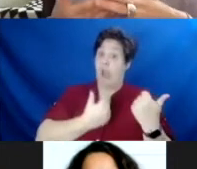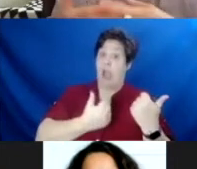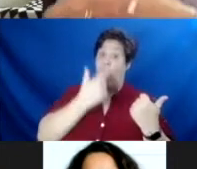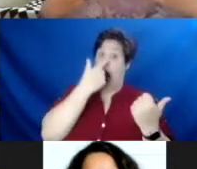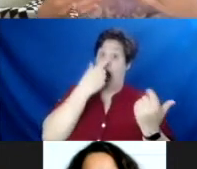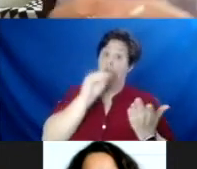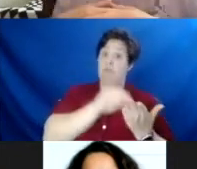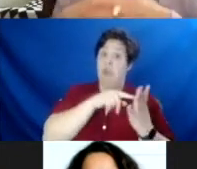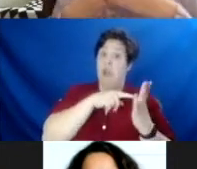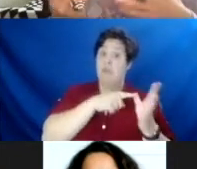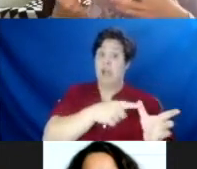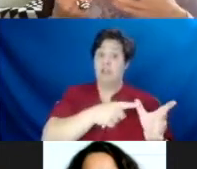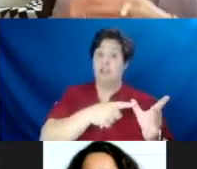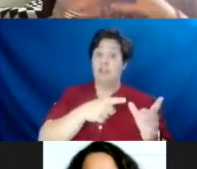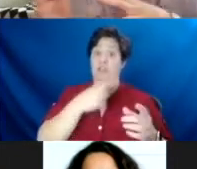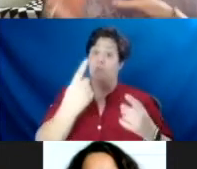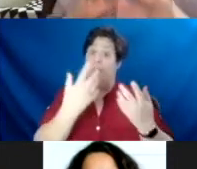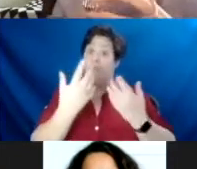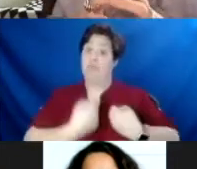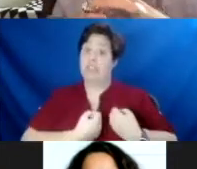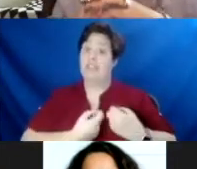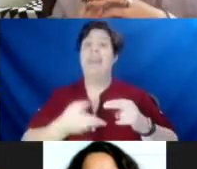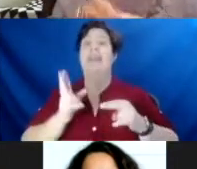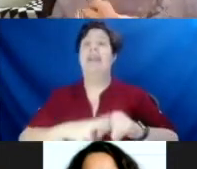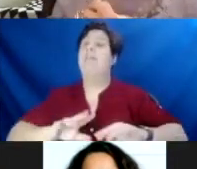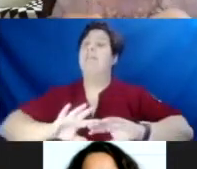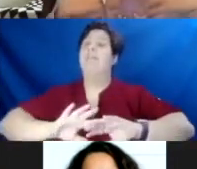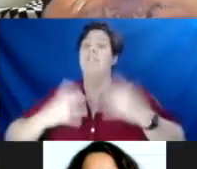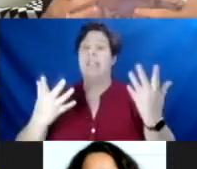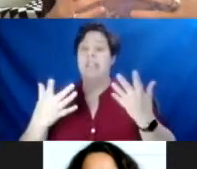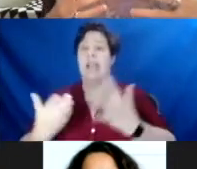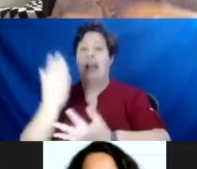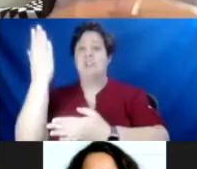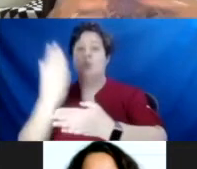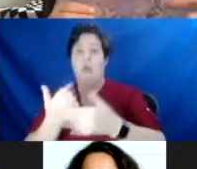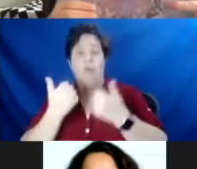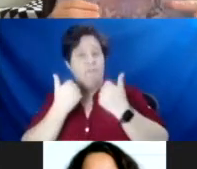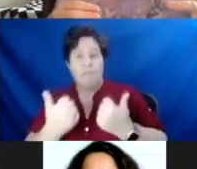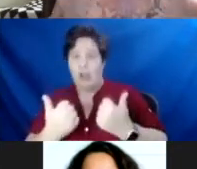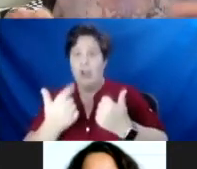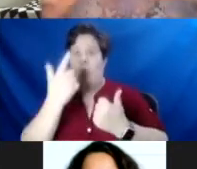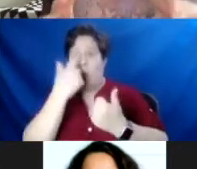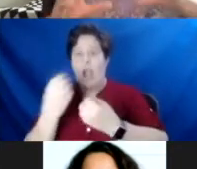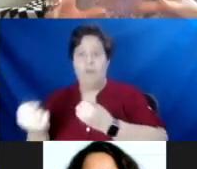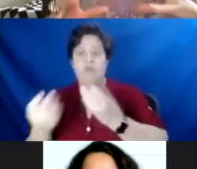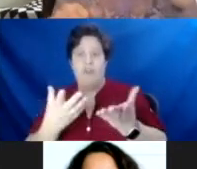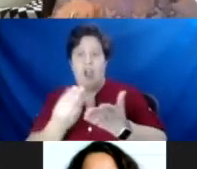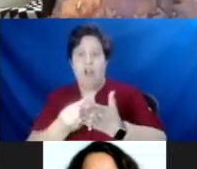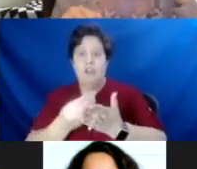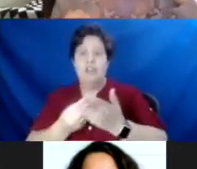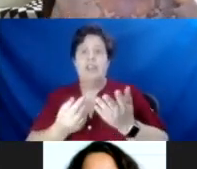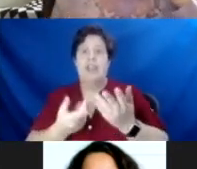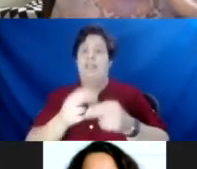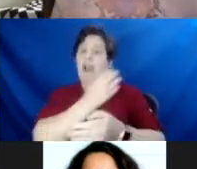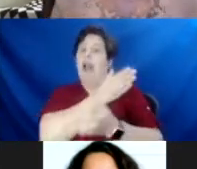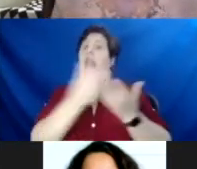the application as something that you receive. If you don't receive access to work, it's fine anyway, and we can provide that as long as it's